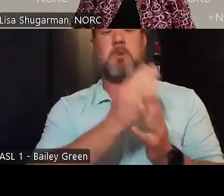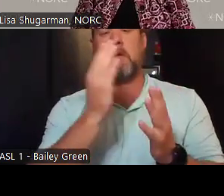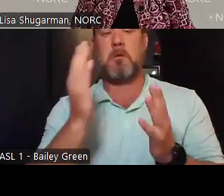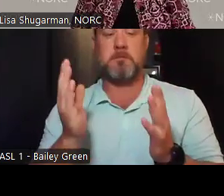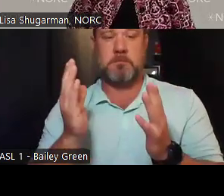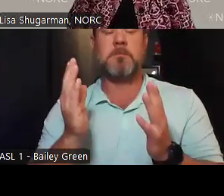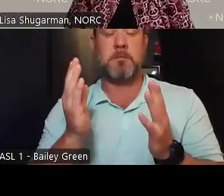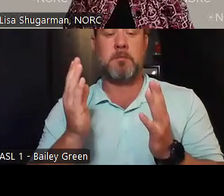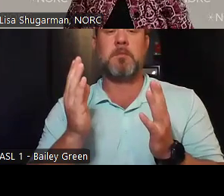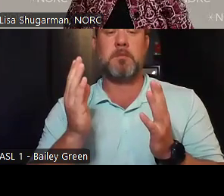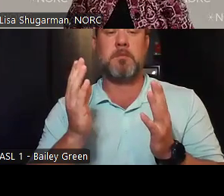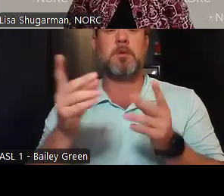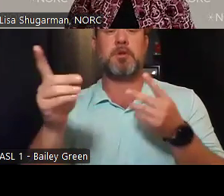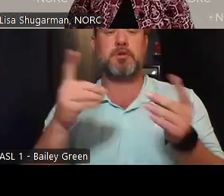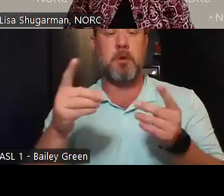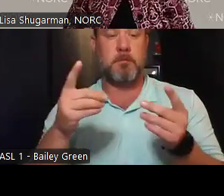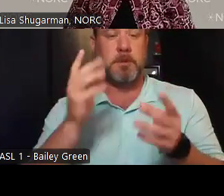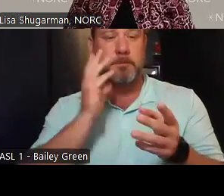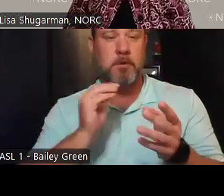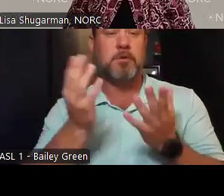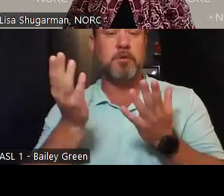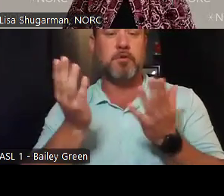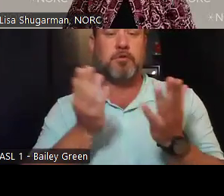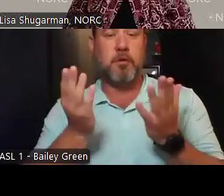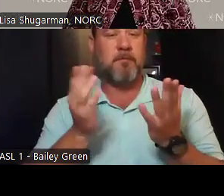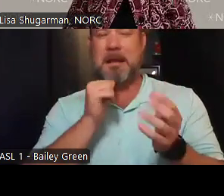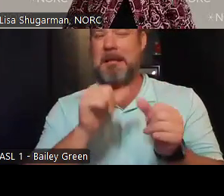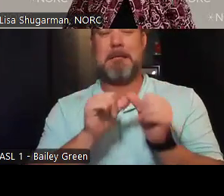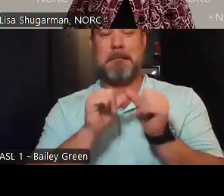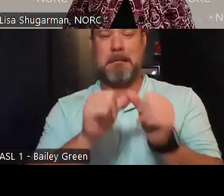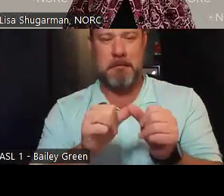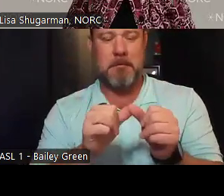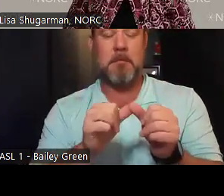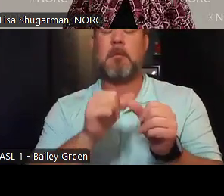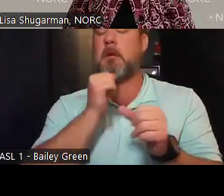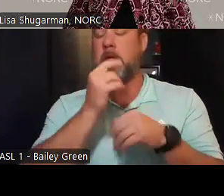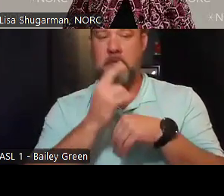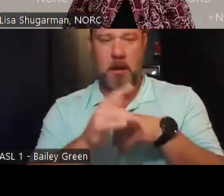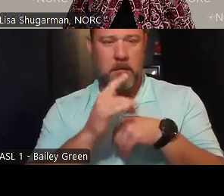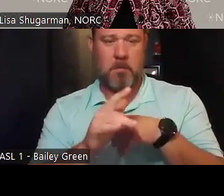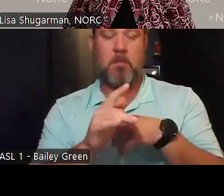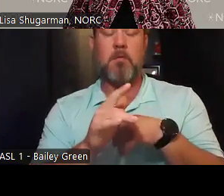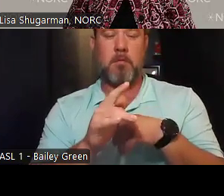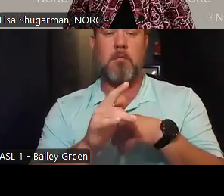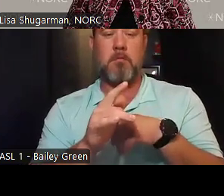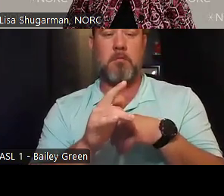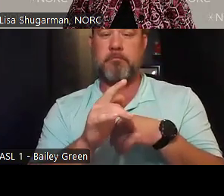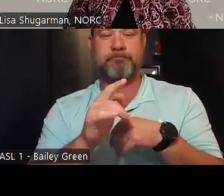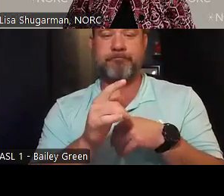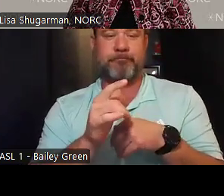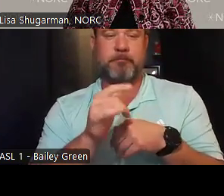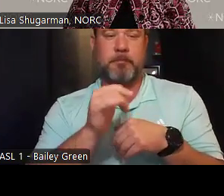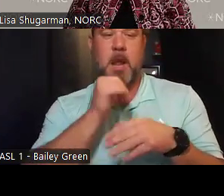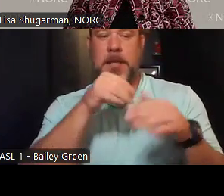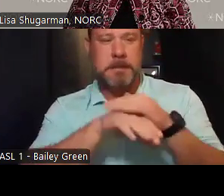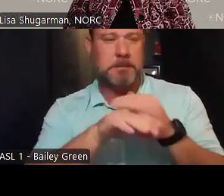participants described experiences with services being inconsistent, unavailable, or again, inaccessible for certain